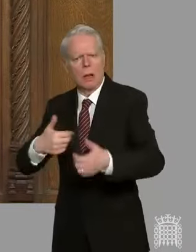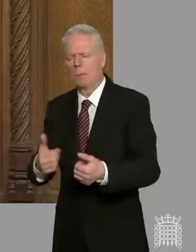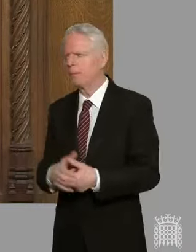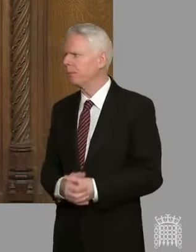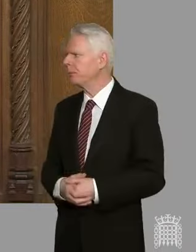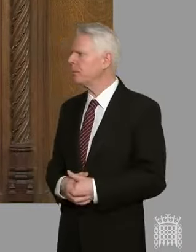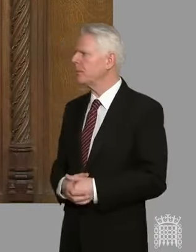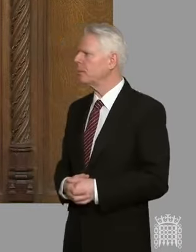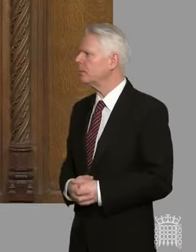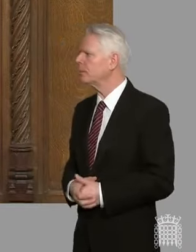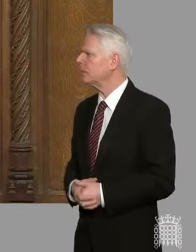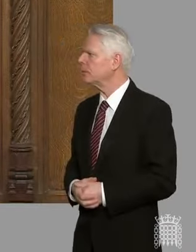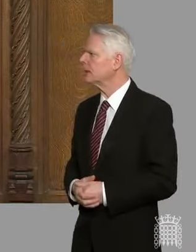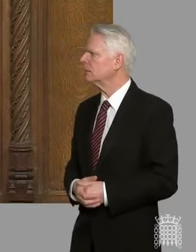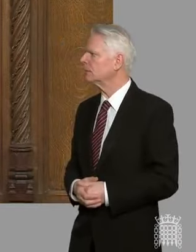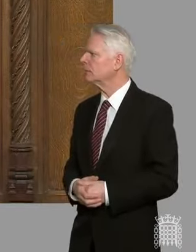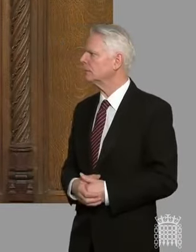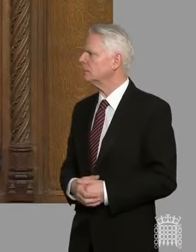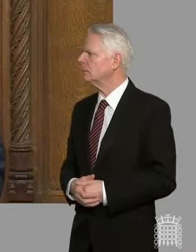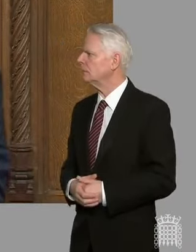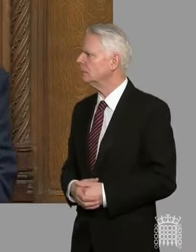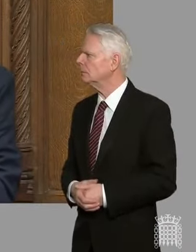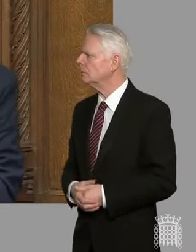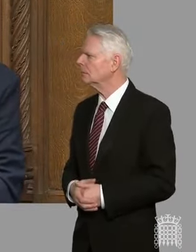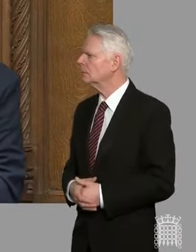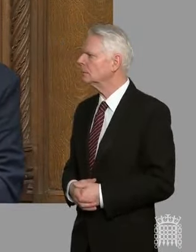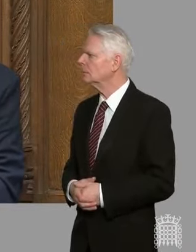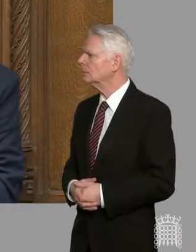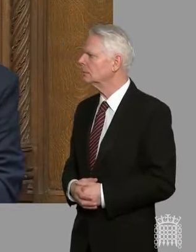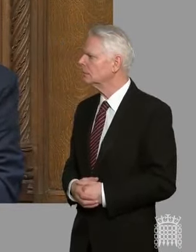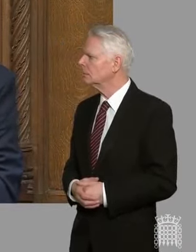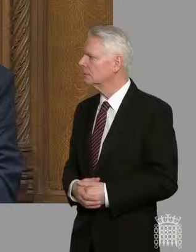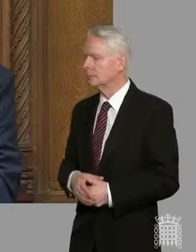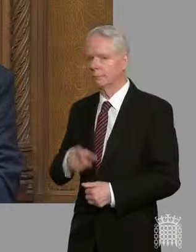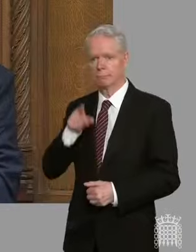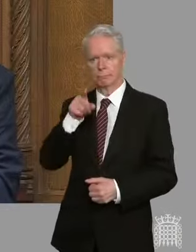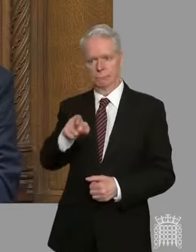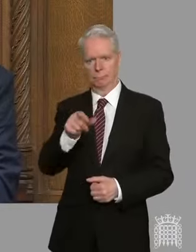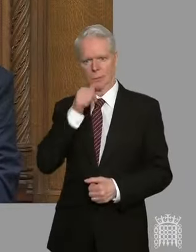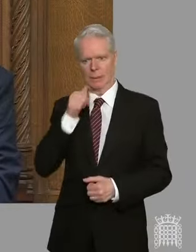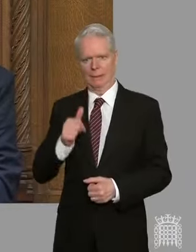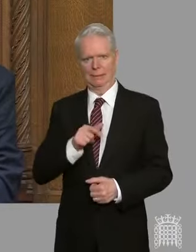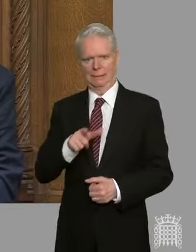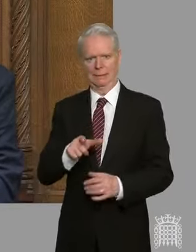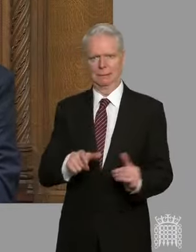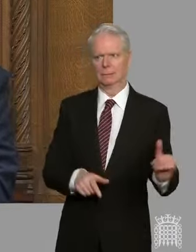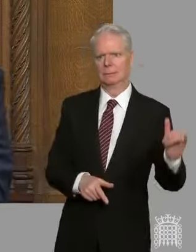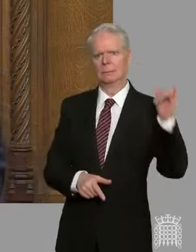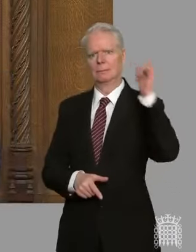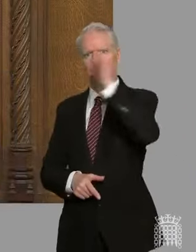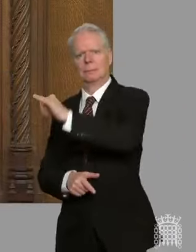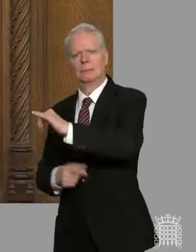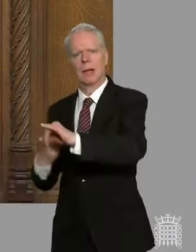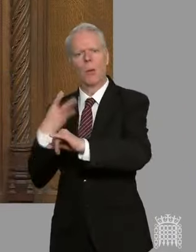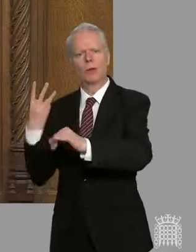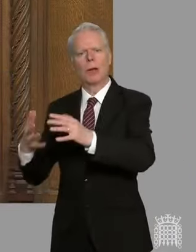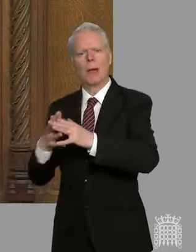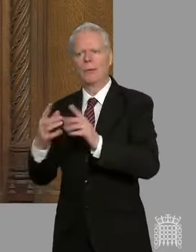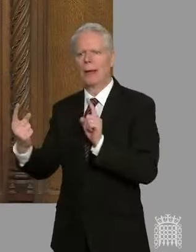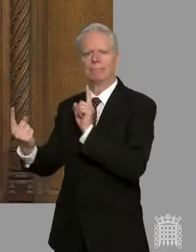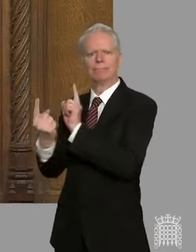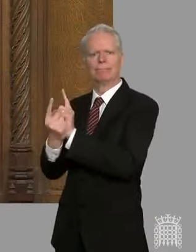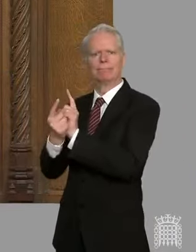this House and the country. Probably no more serious a meeting could be taking place. Now, whilst Ukraine will